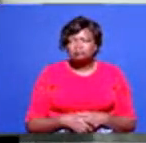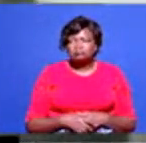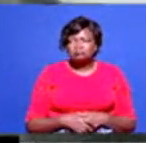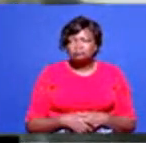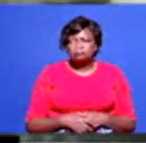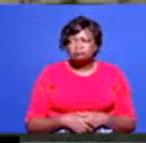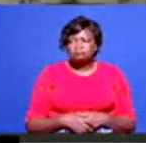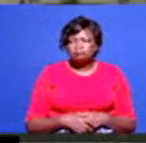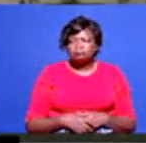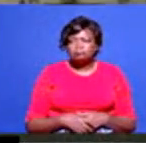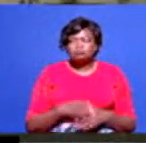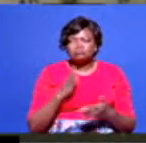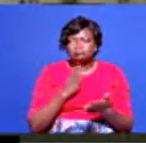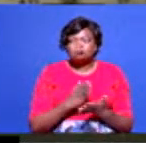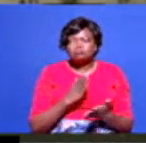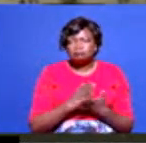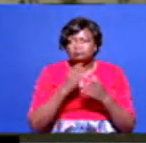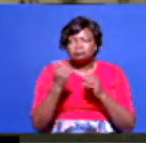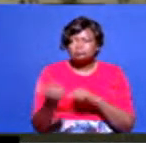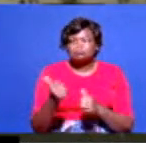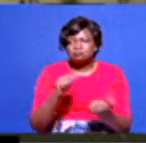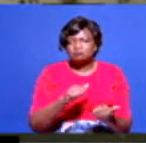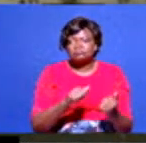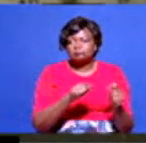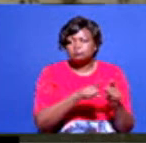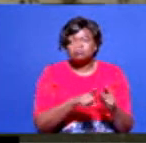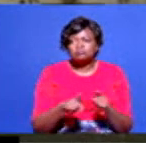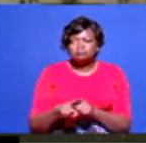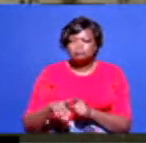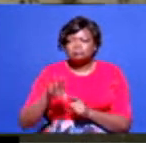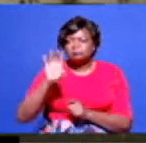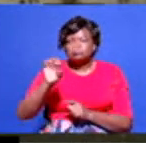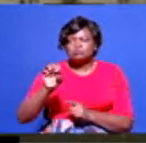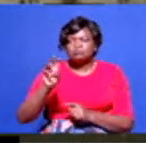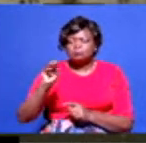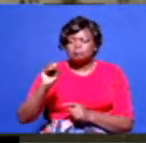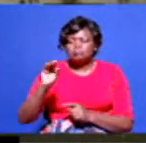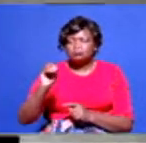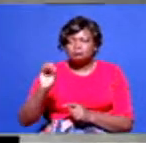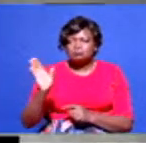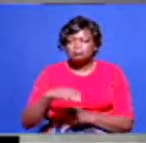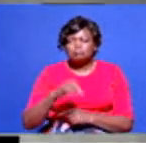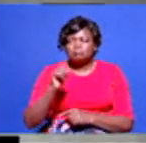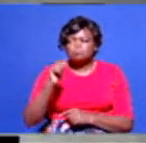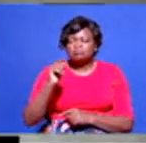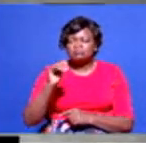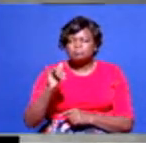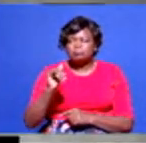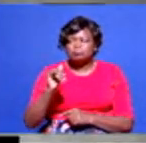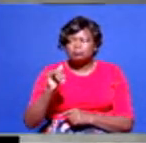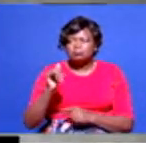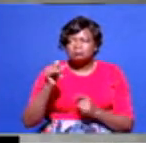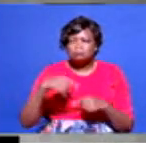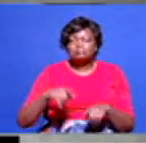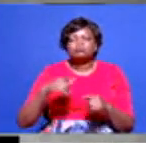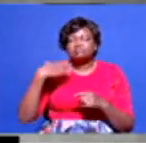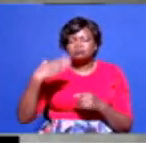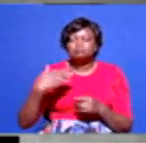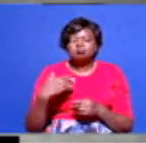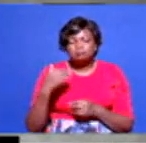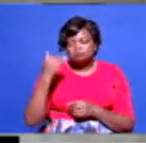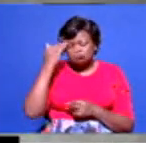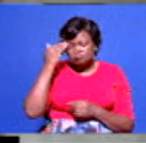Even though he was baptized as Emilio Stanley by Italian missionaries in his youth, he has always been known as